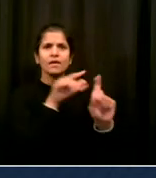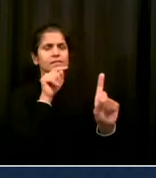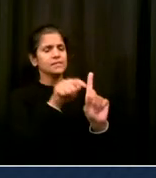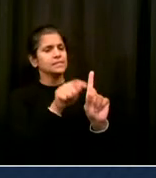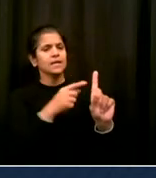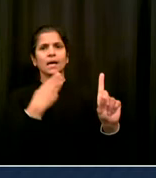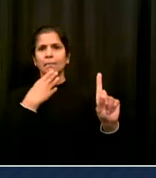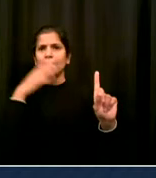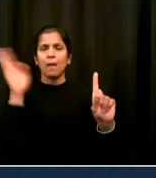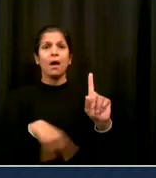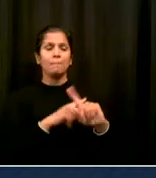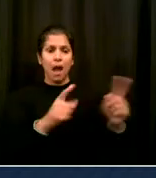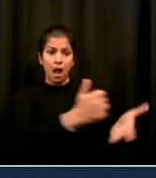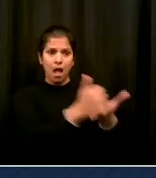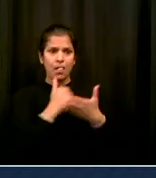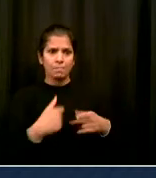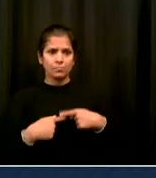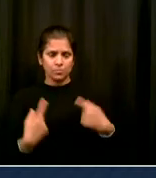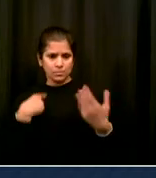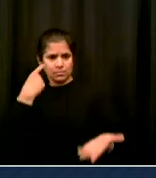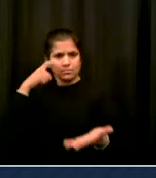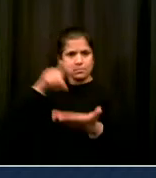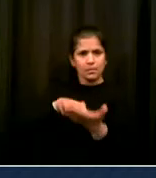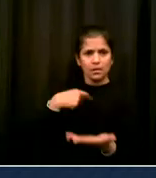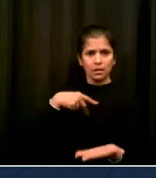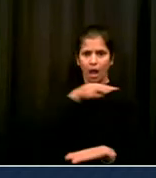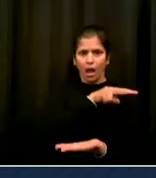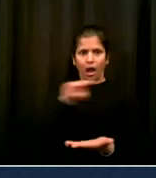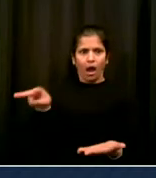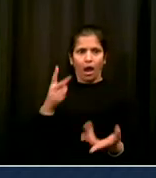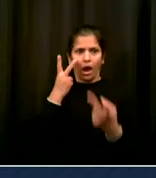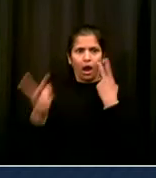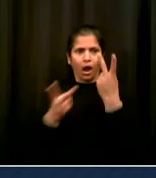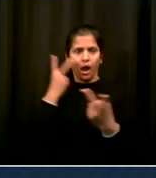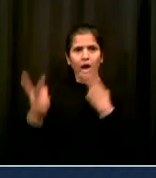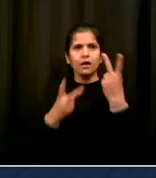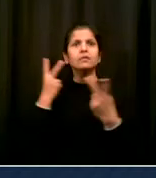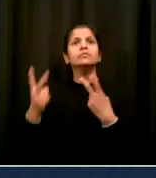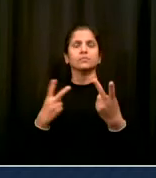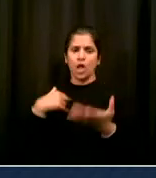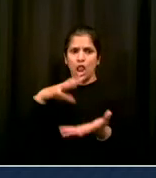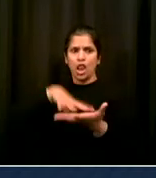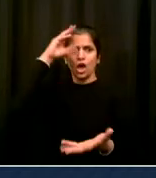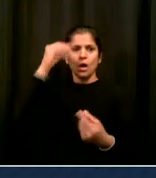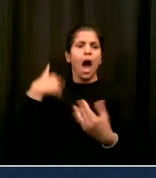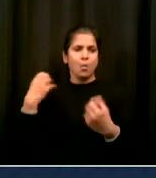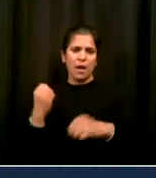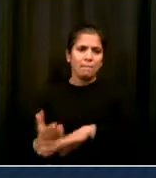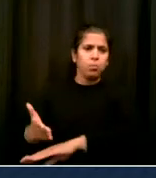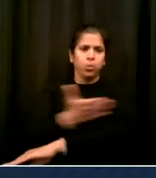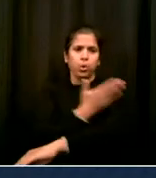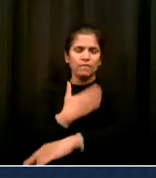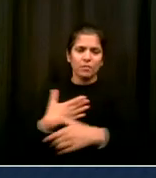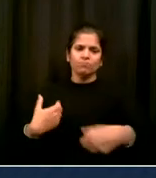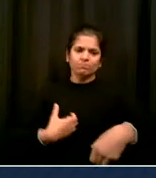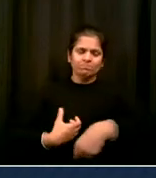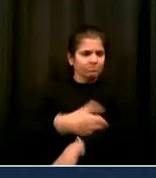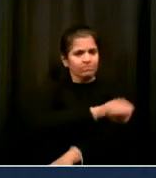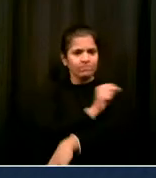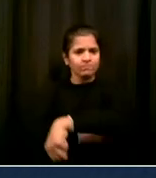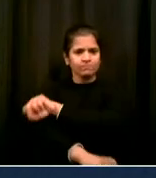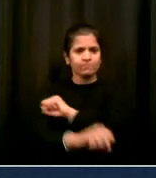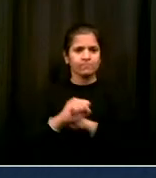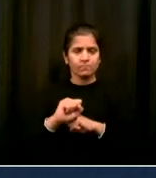each year, we remember also the painful lessons we learned, but it's a time to rededicate ourselves to making a difference and changing